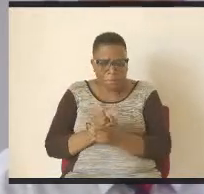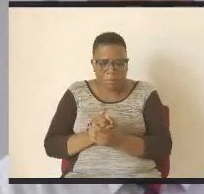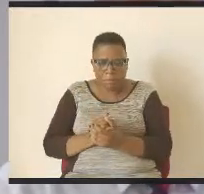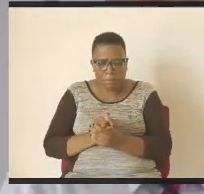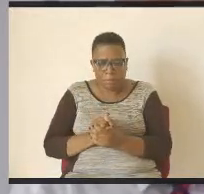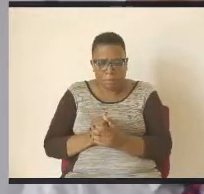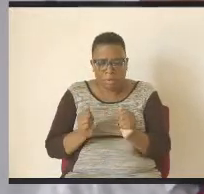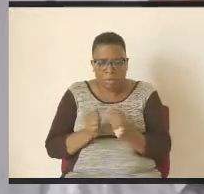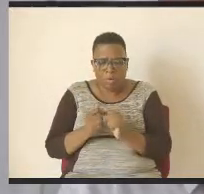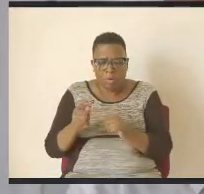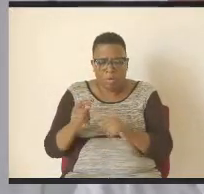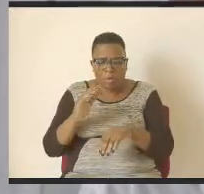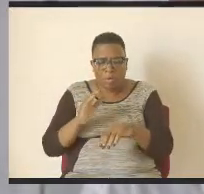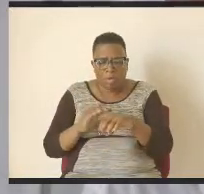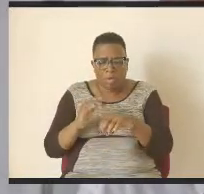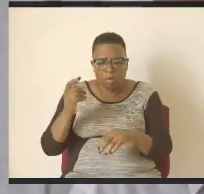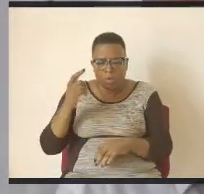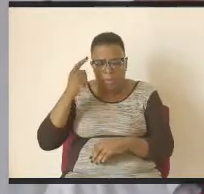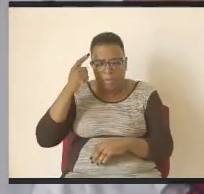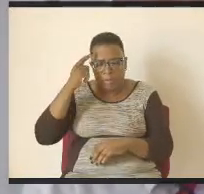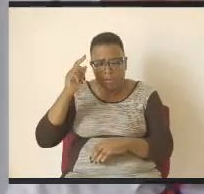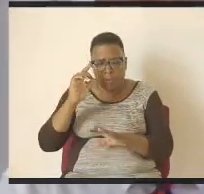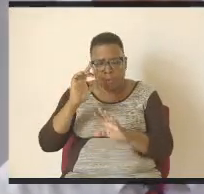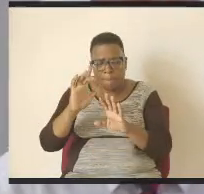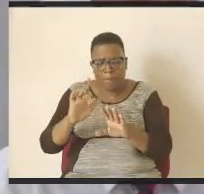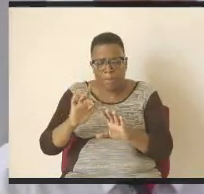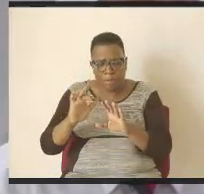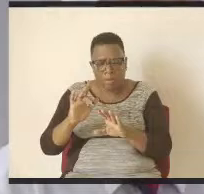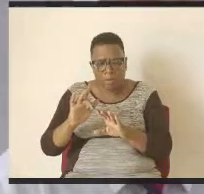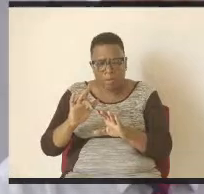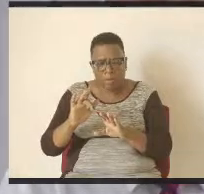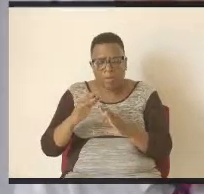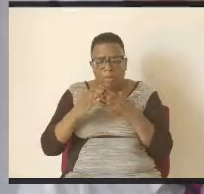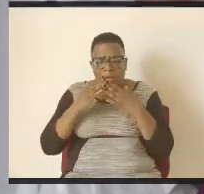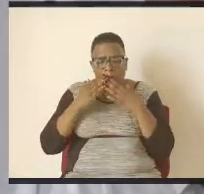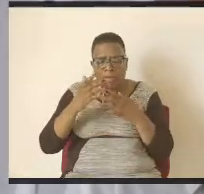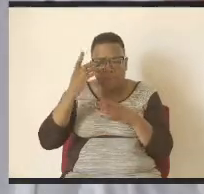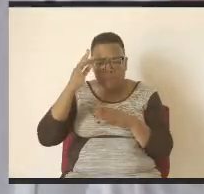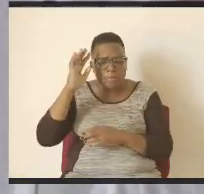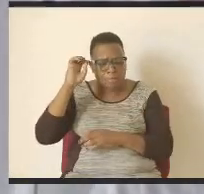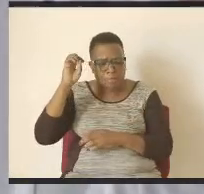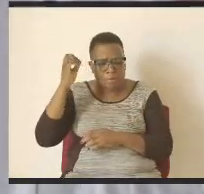with the call for mercy and the thanks for grace.